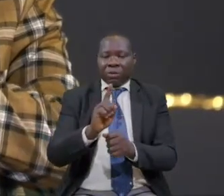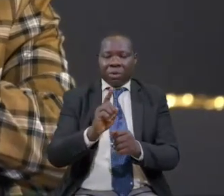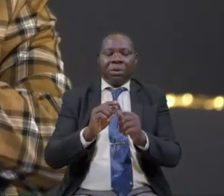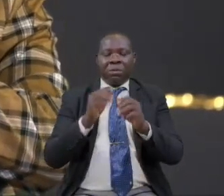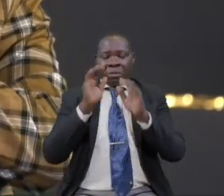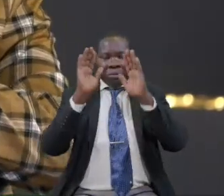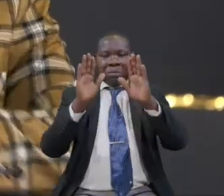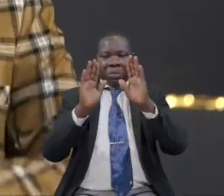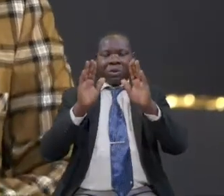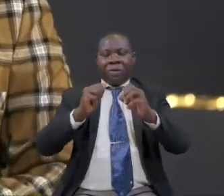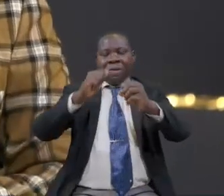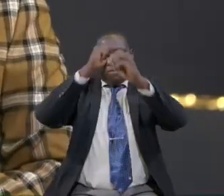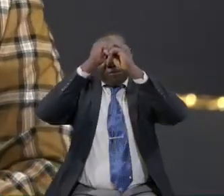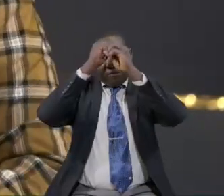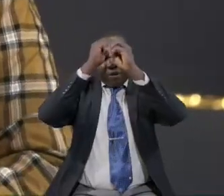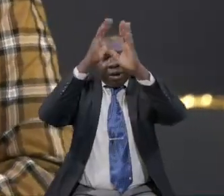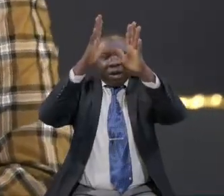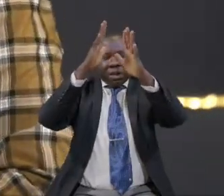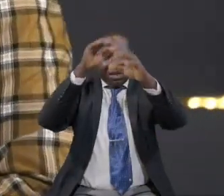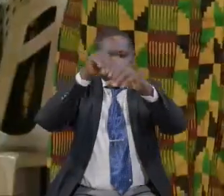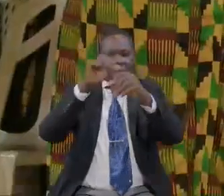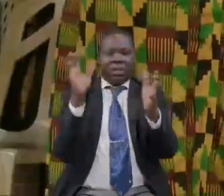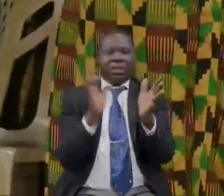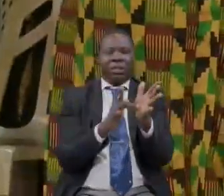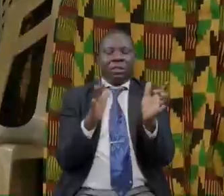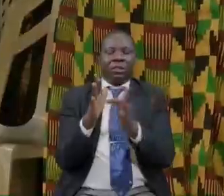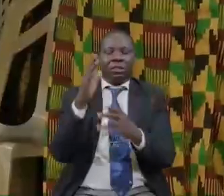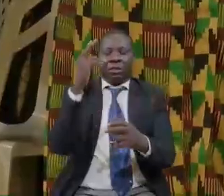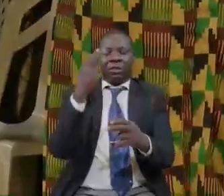Father, in Jesus' name.